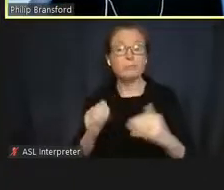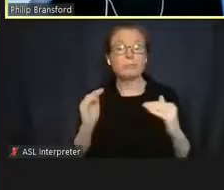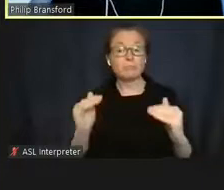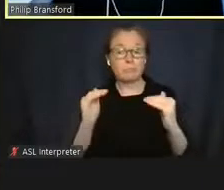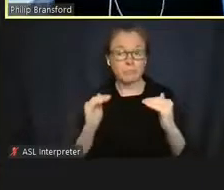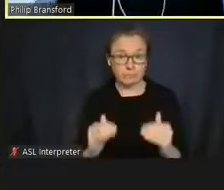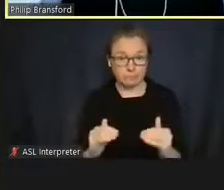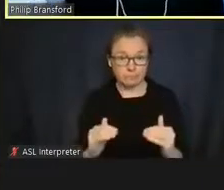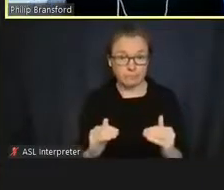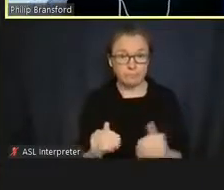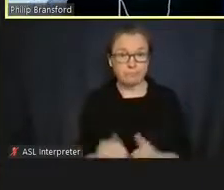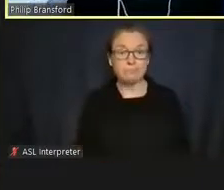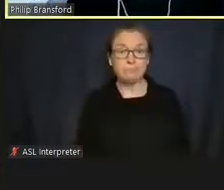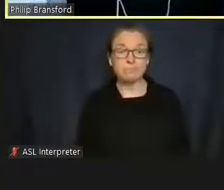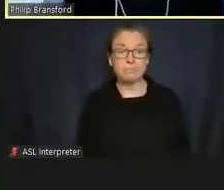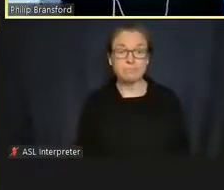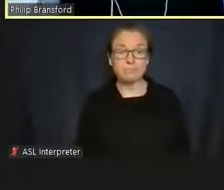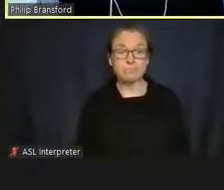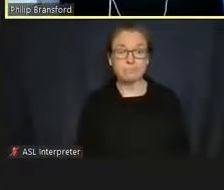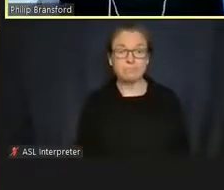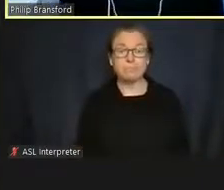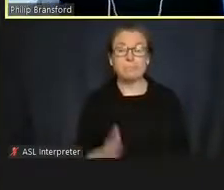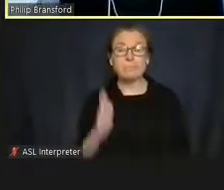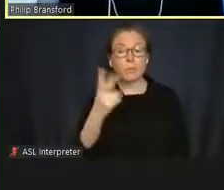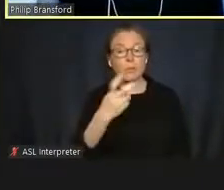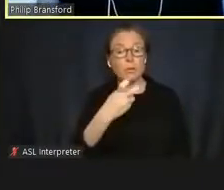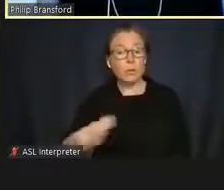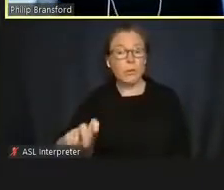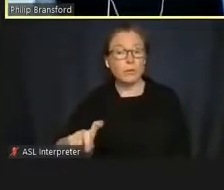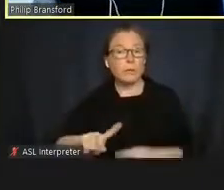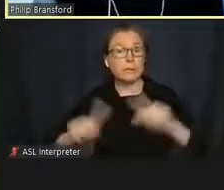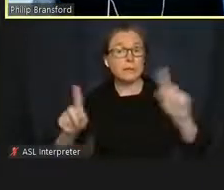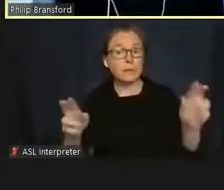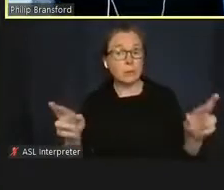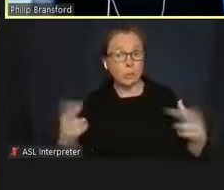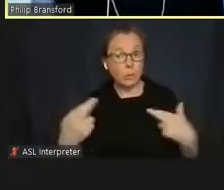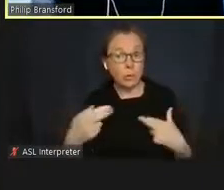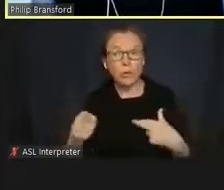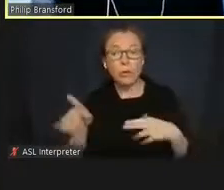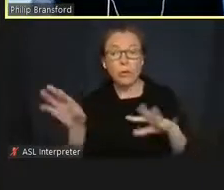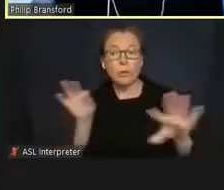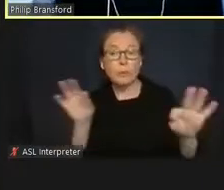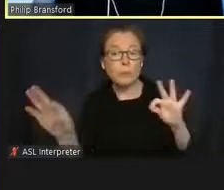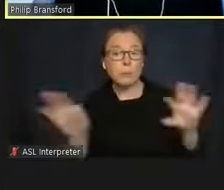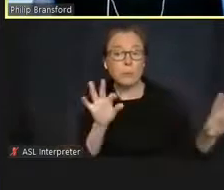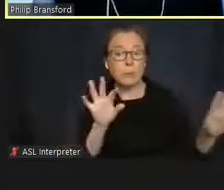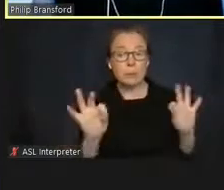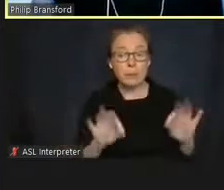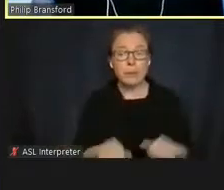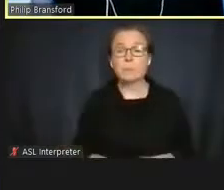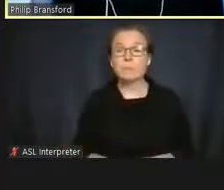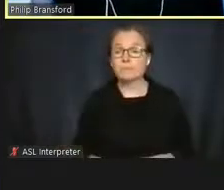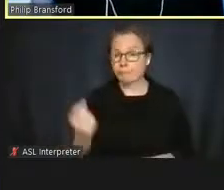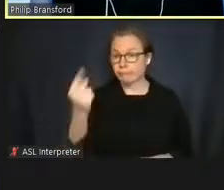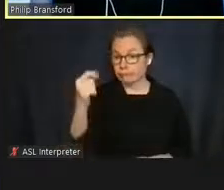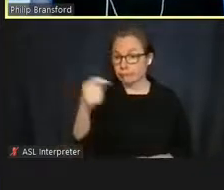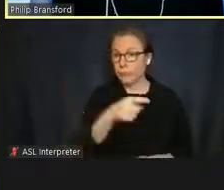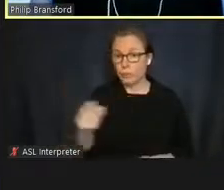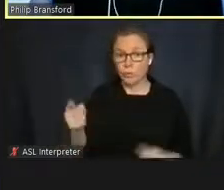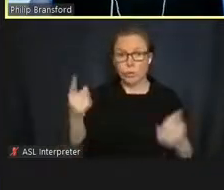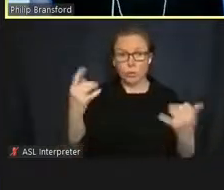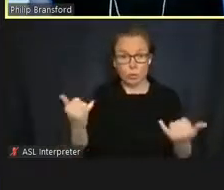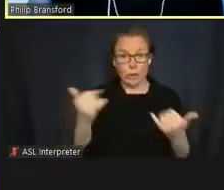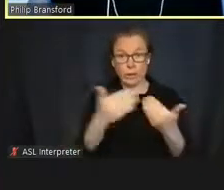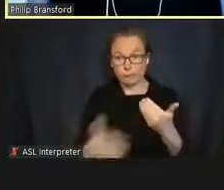presentations, we will go to our breakout sessions. Now, there will be two opportunities,